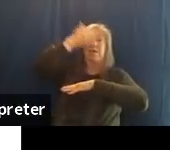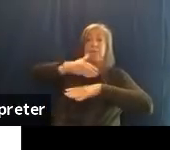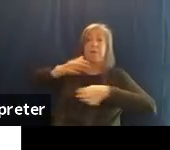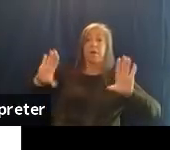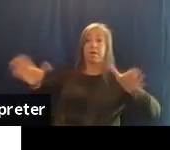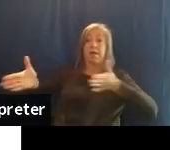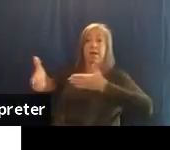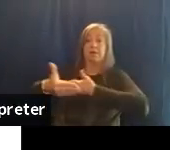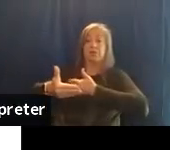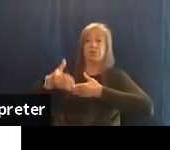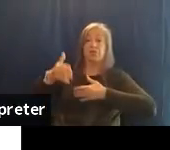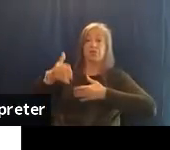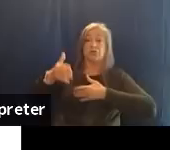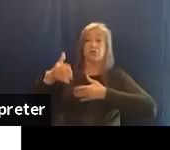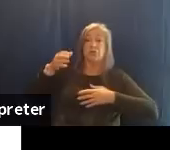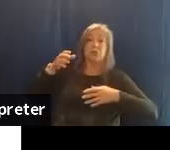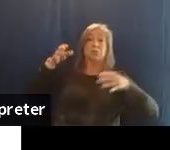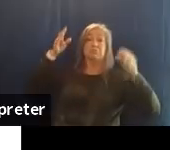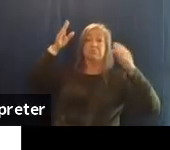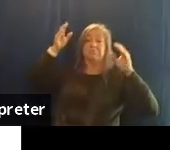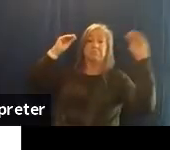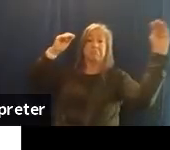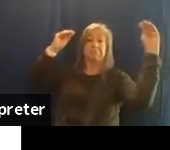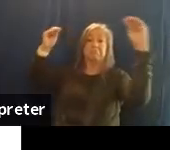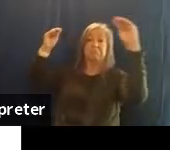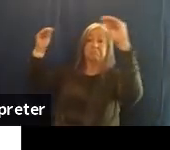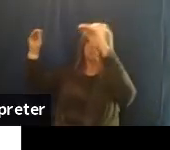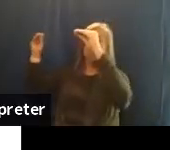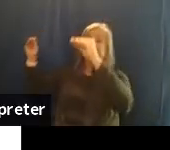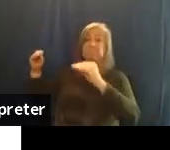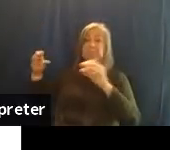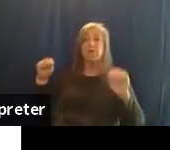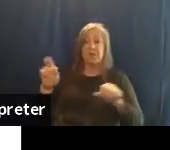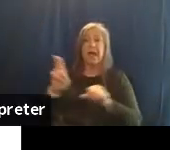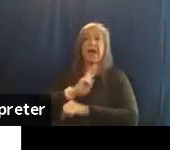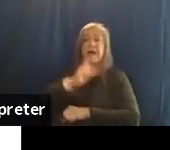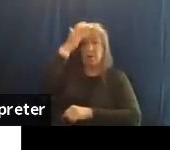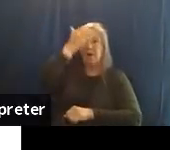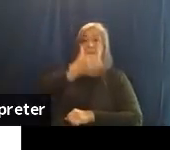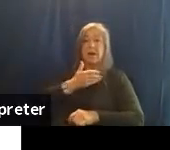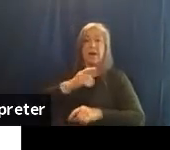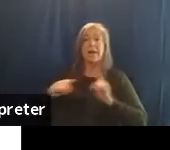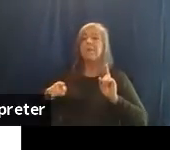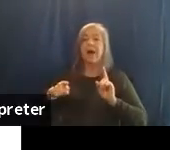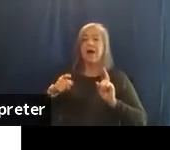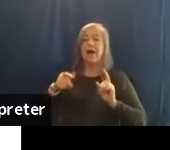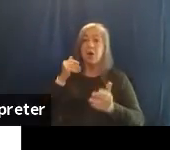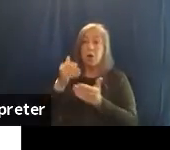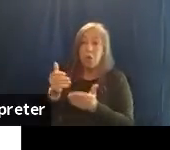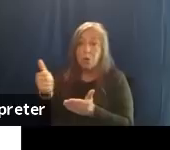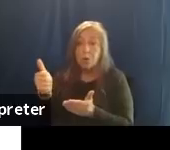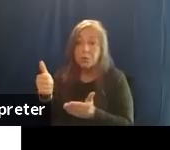shield would be the nursing staff when they are in the health room and they're assessing students who may be sick.